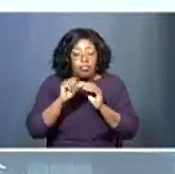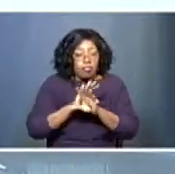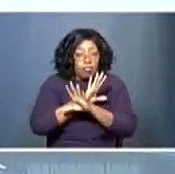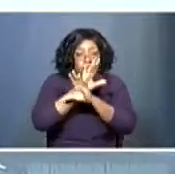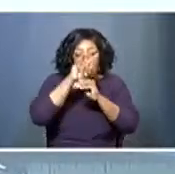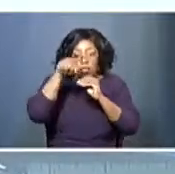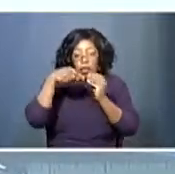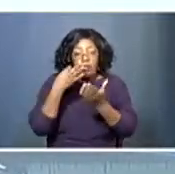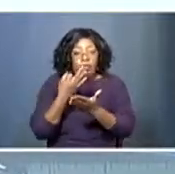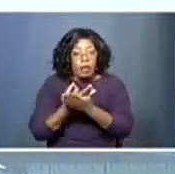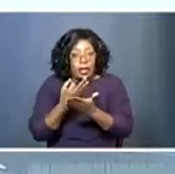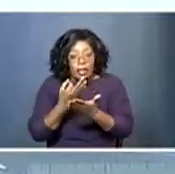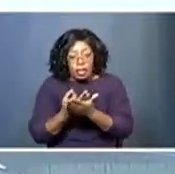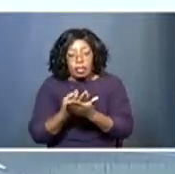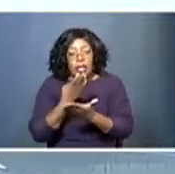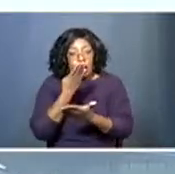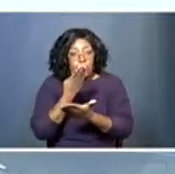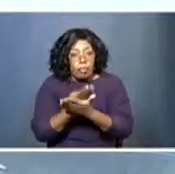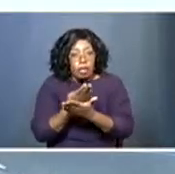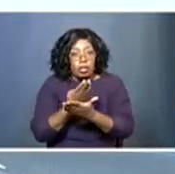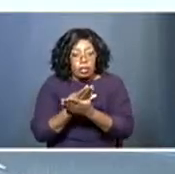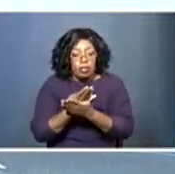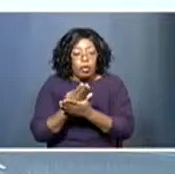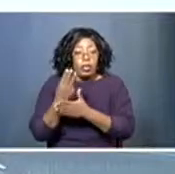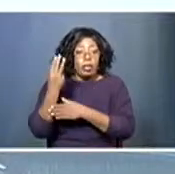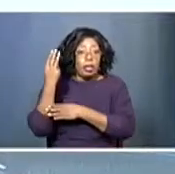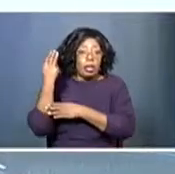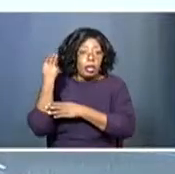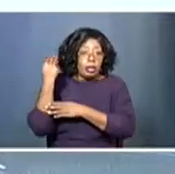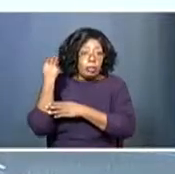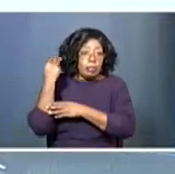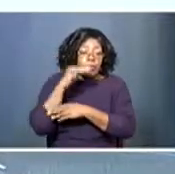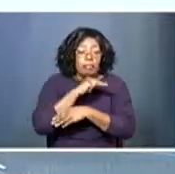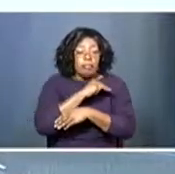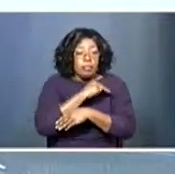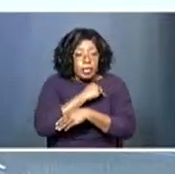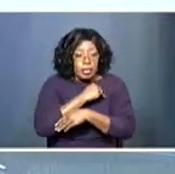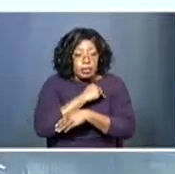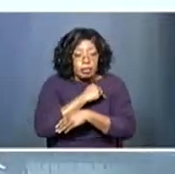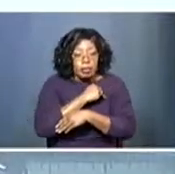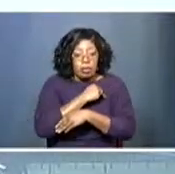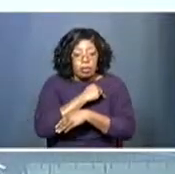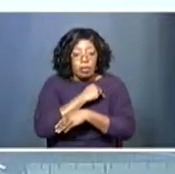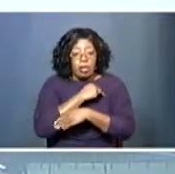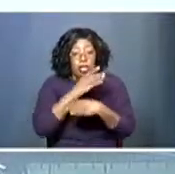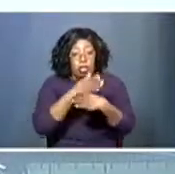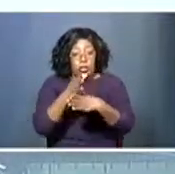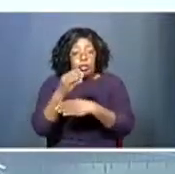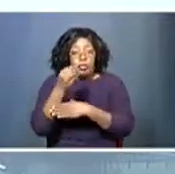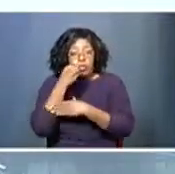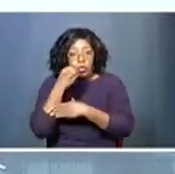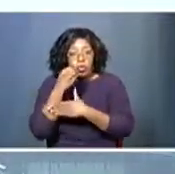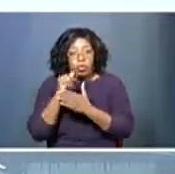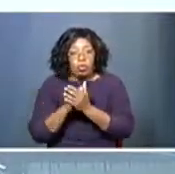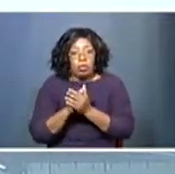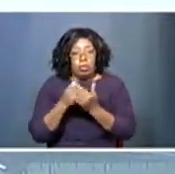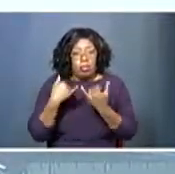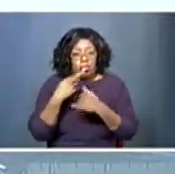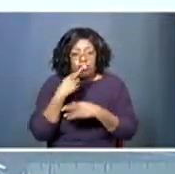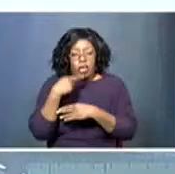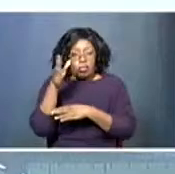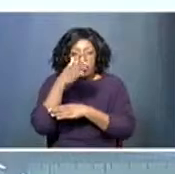surrounding finances budgeted for the Minutes Administration's National Food Distribution Task Force raising red flags for the